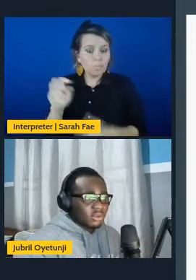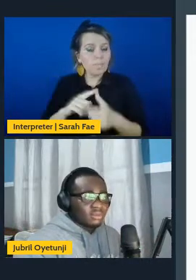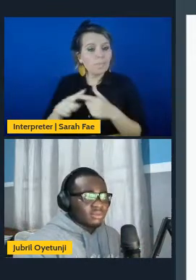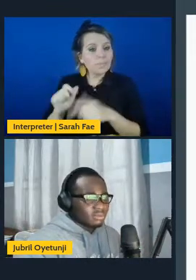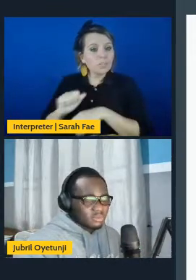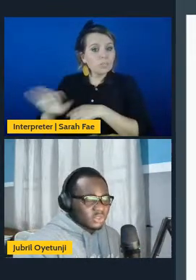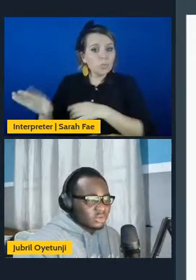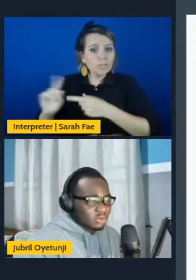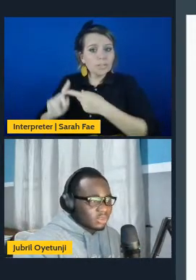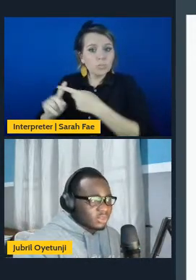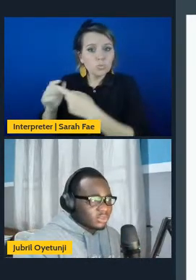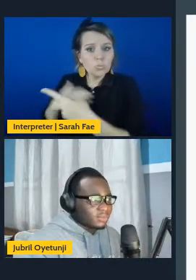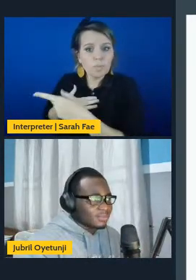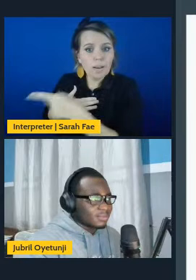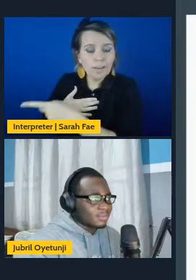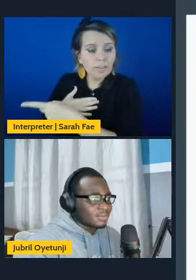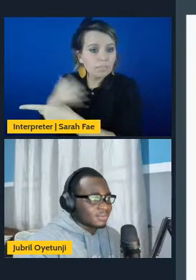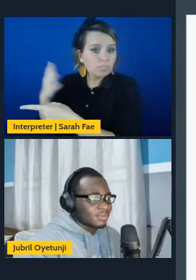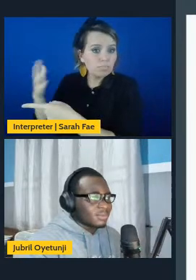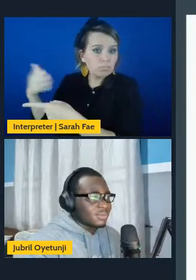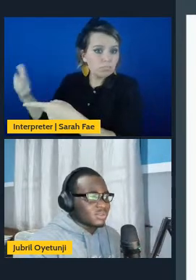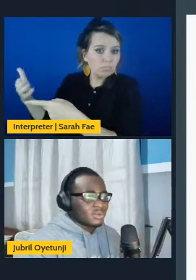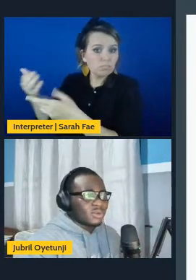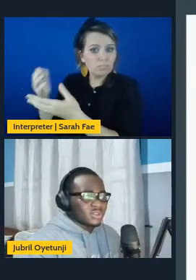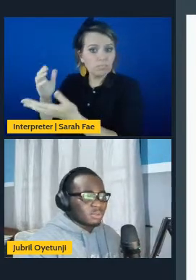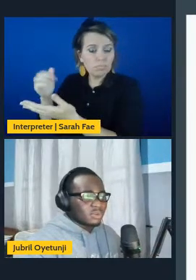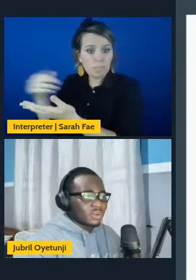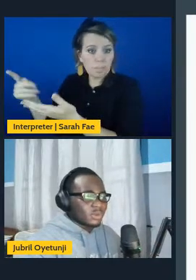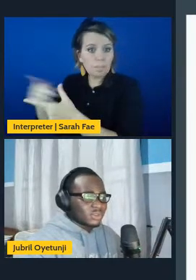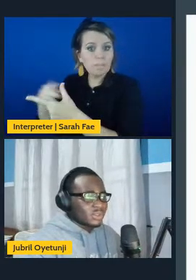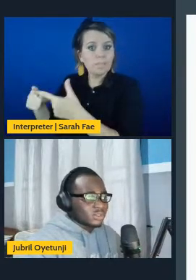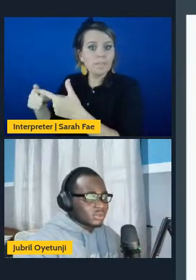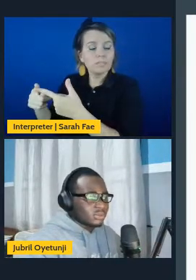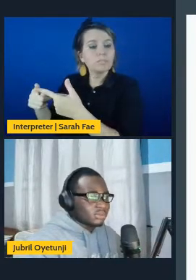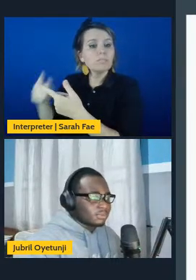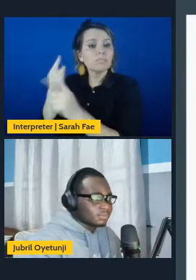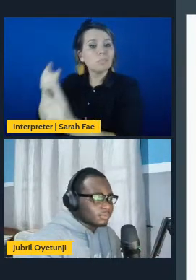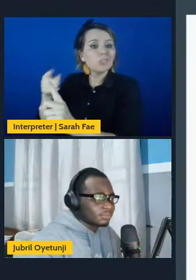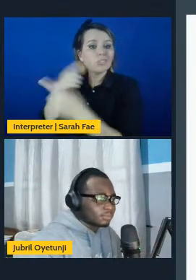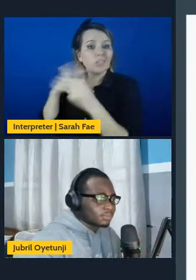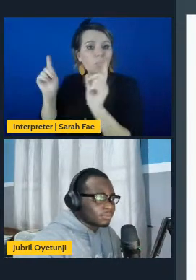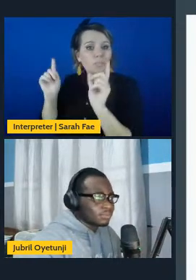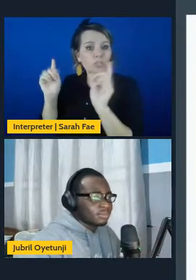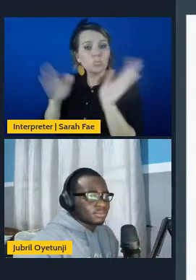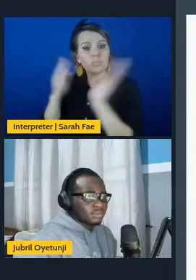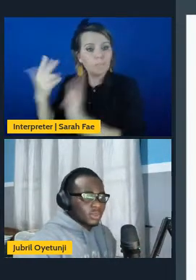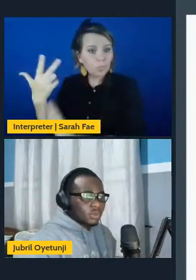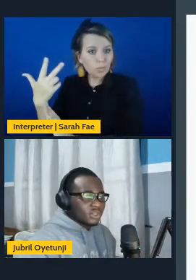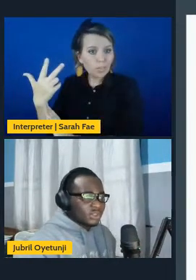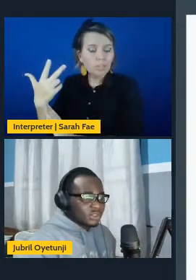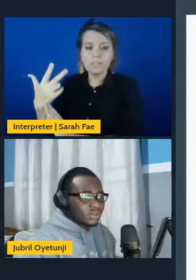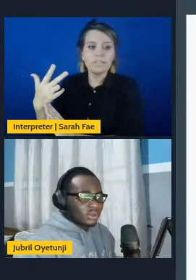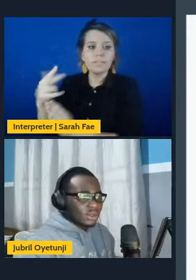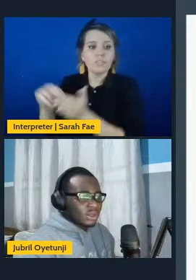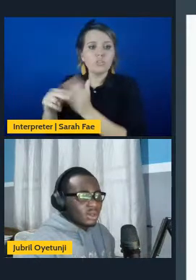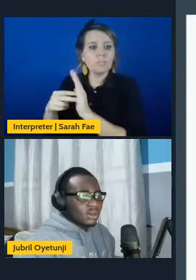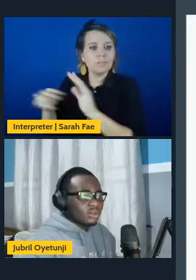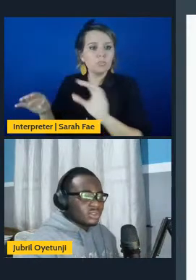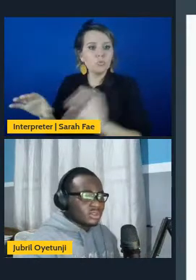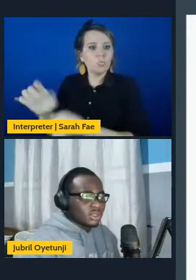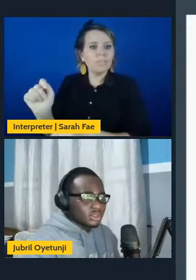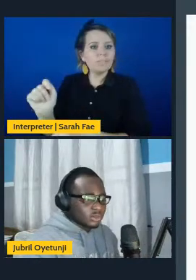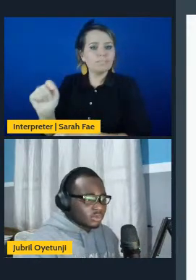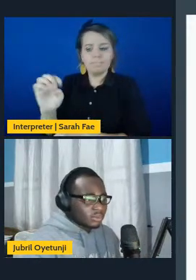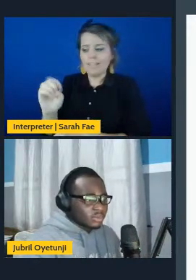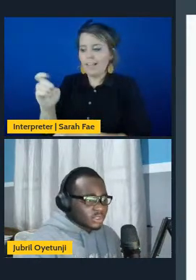Pi, mission accomplished. So step 3 was to execute, which I did. Using